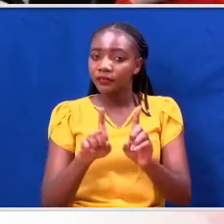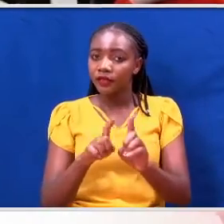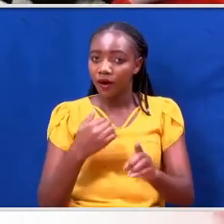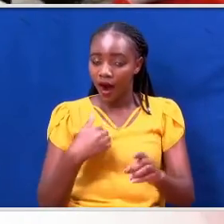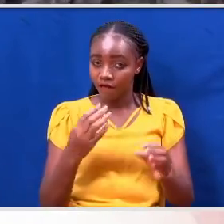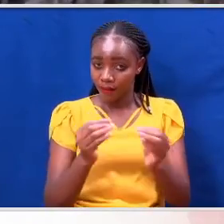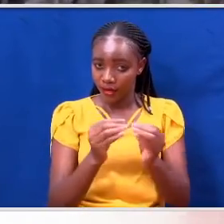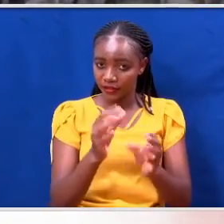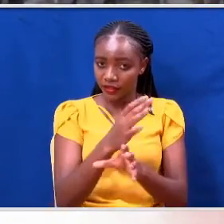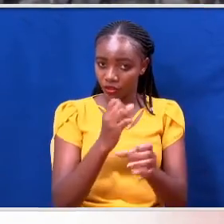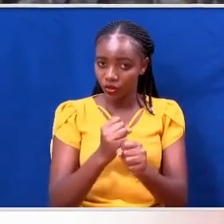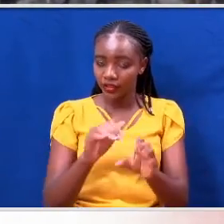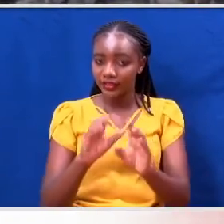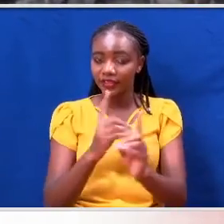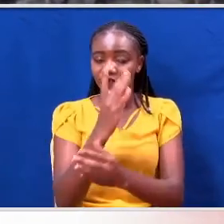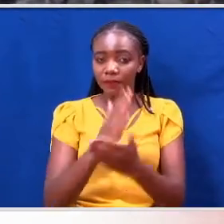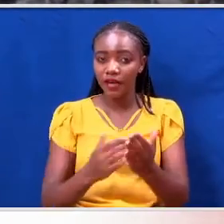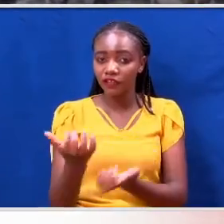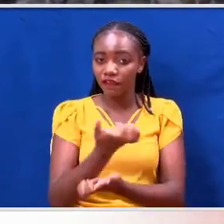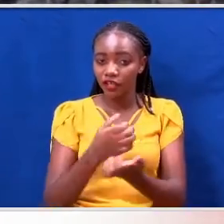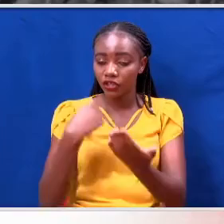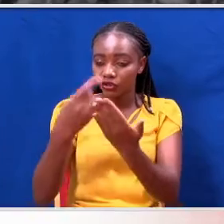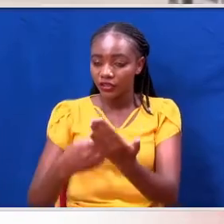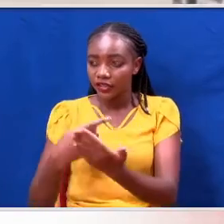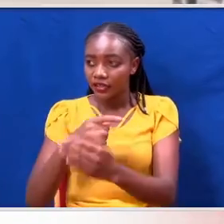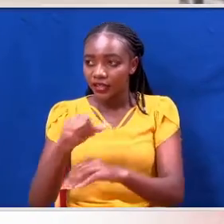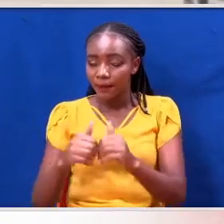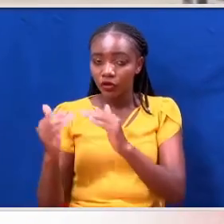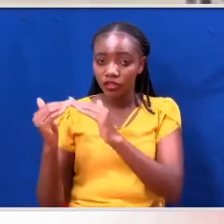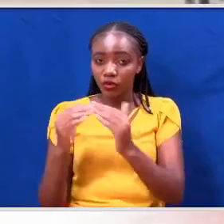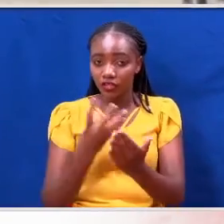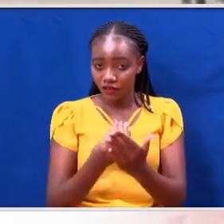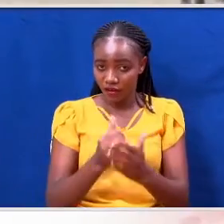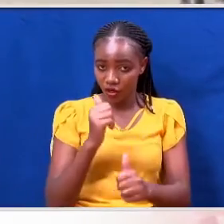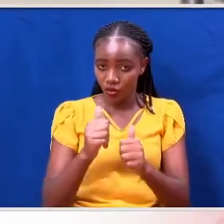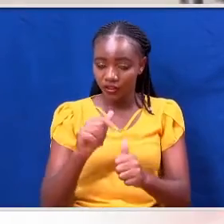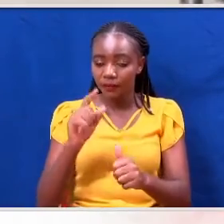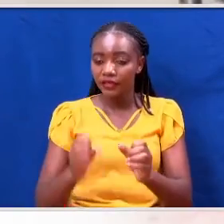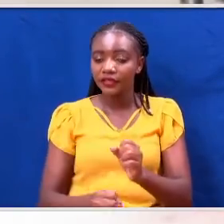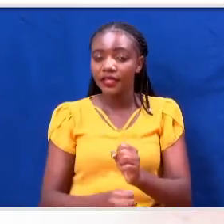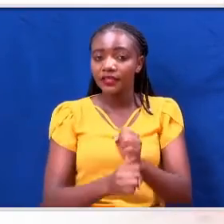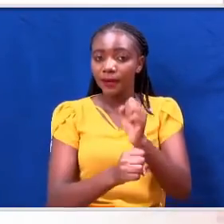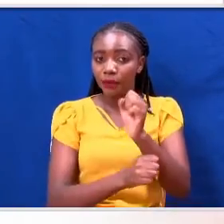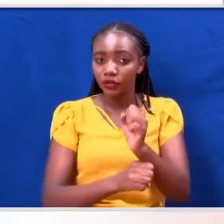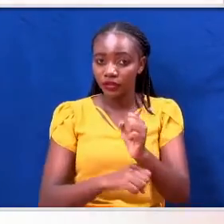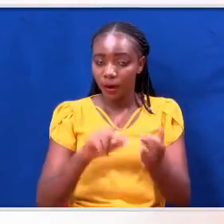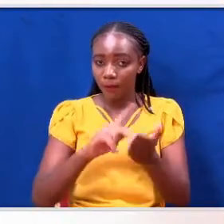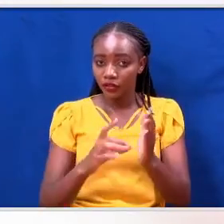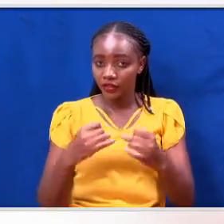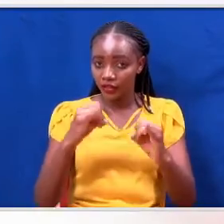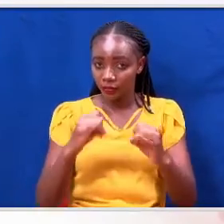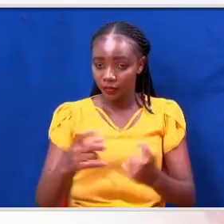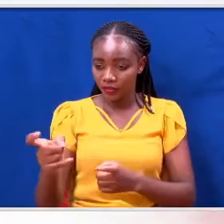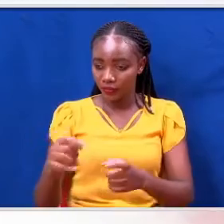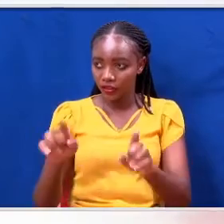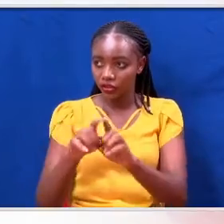various sectors of the economy to discuss equalization of funds and regulations that steer project implementation management. Yatani